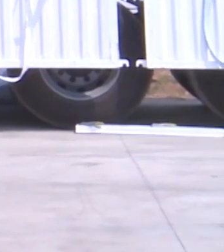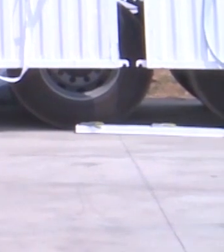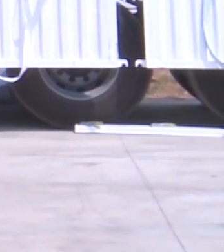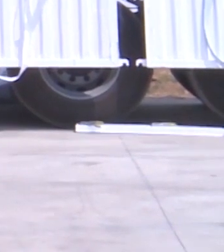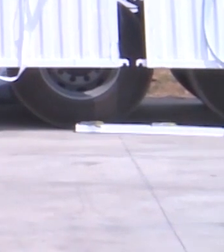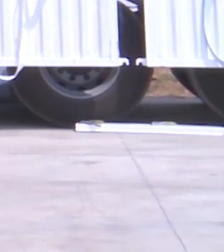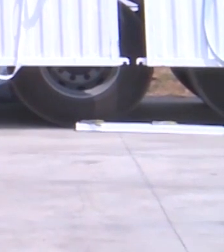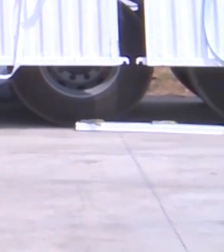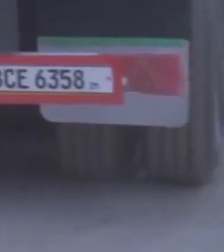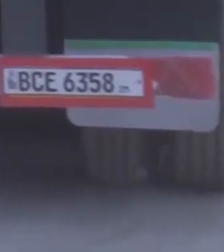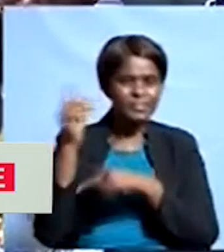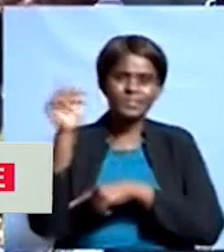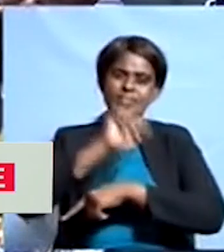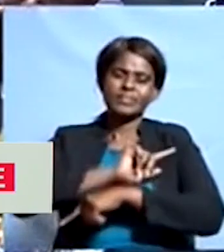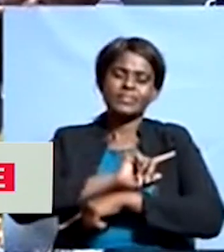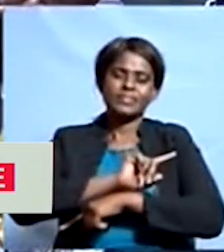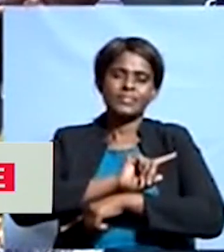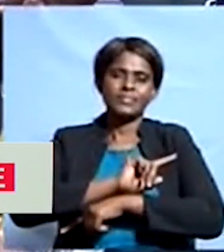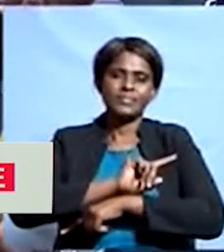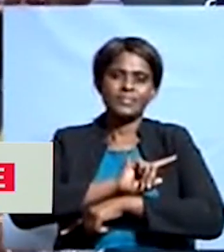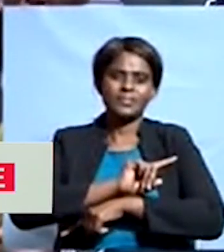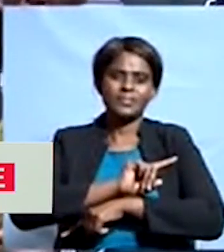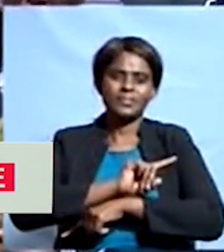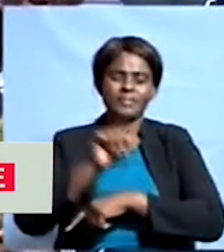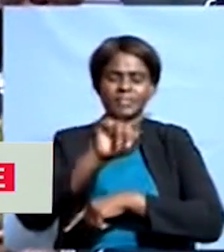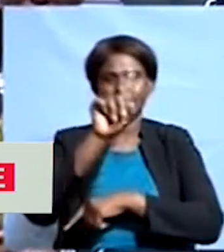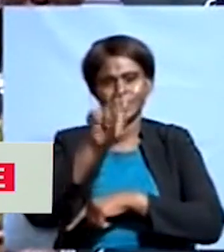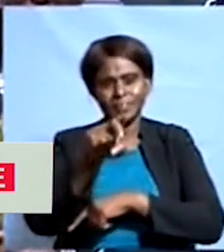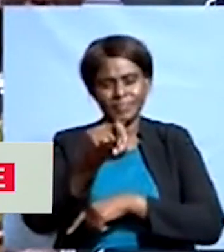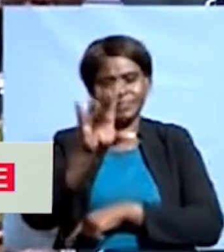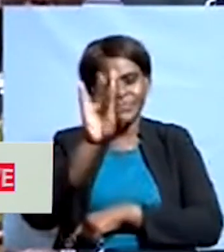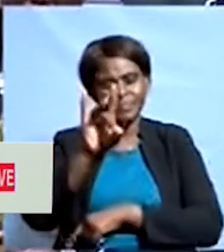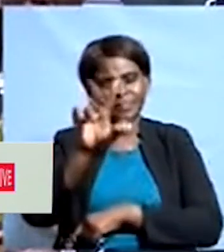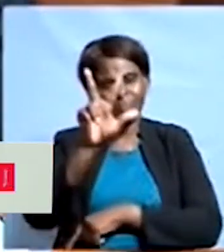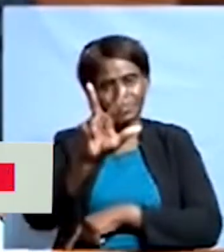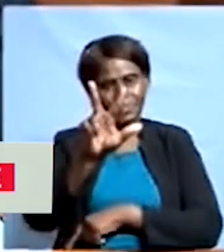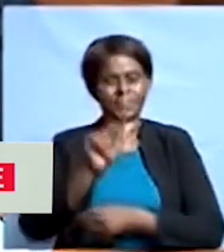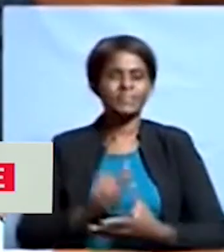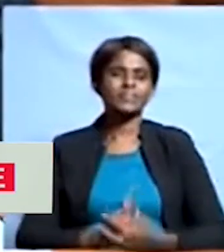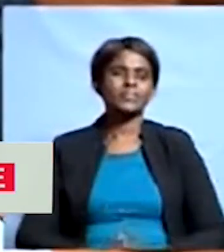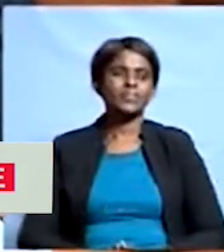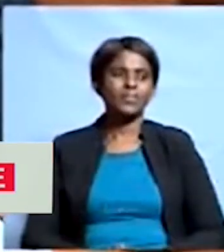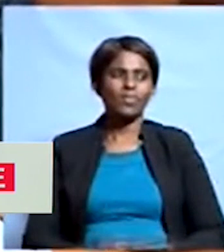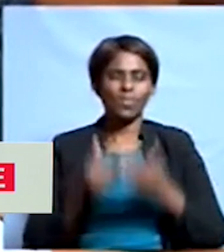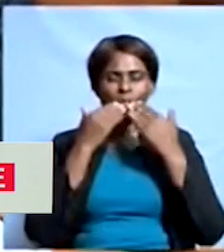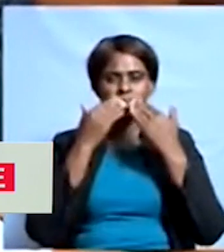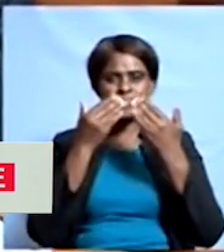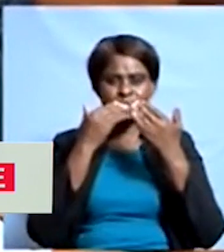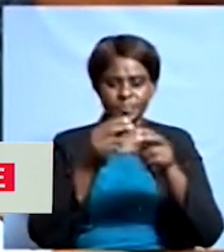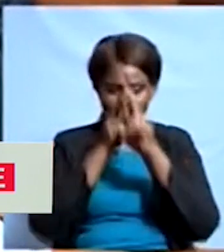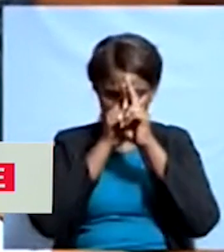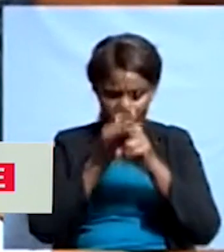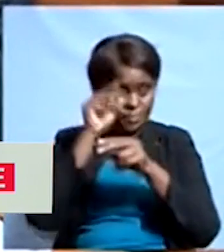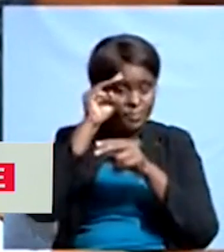transfer. This has been escalated to the floor of parliament, with many members of parliament asking questions as to